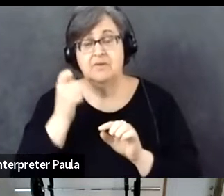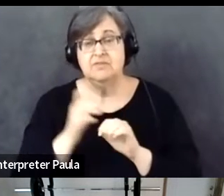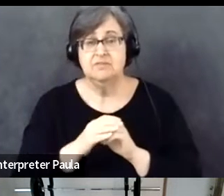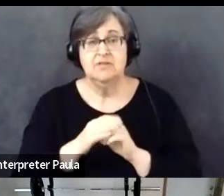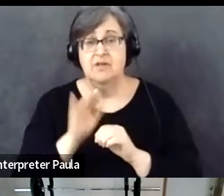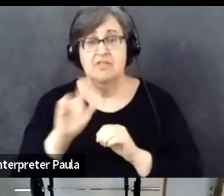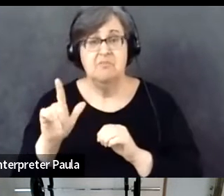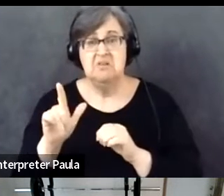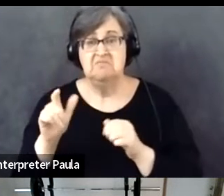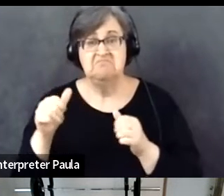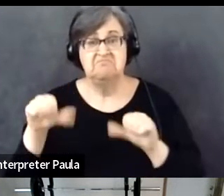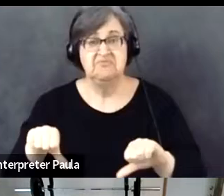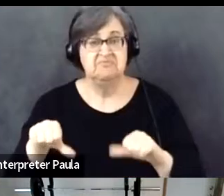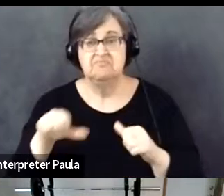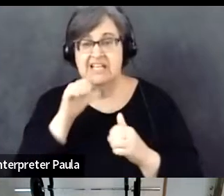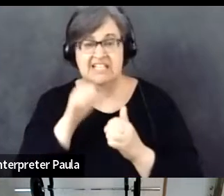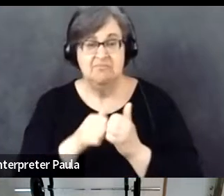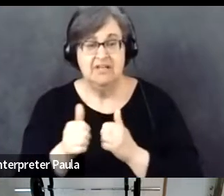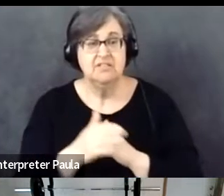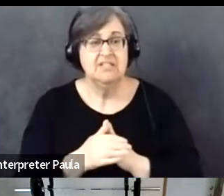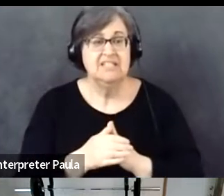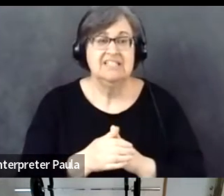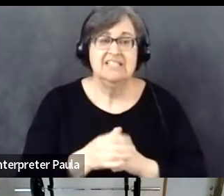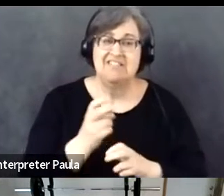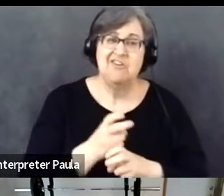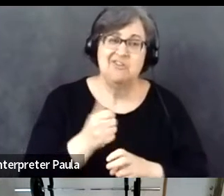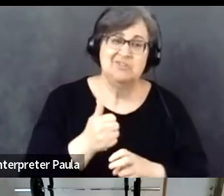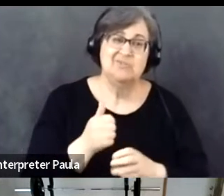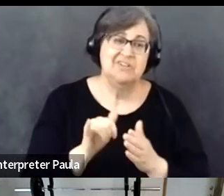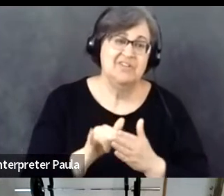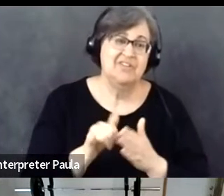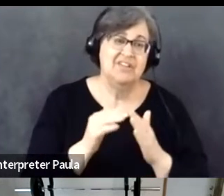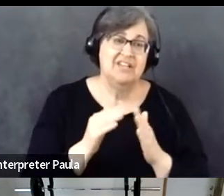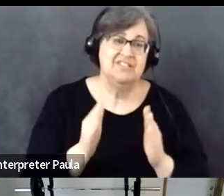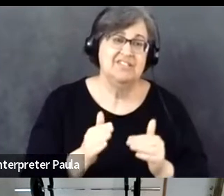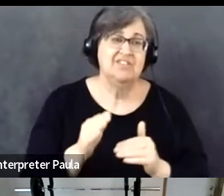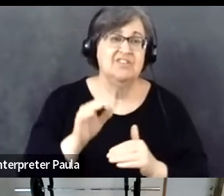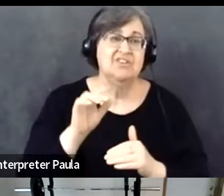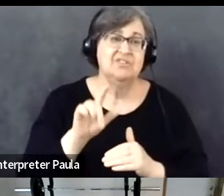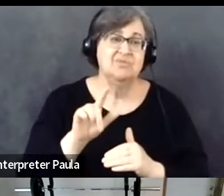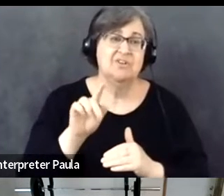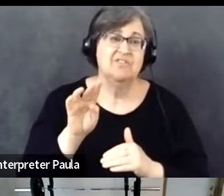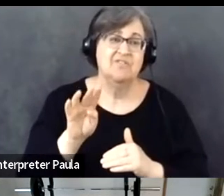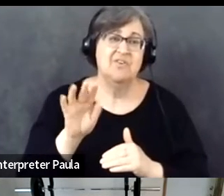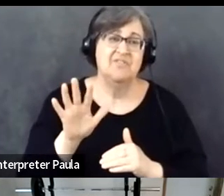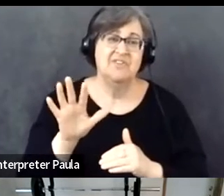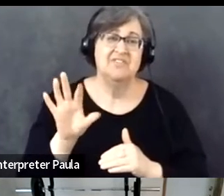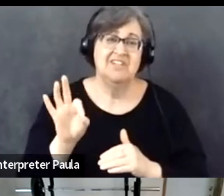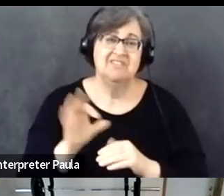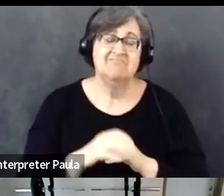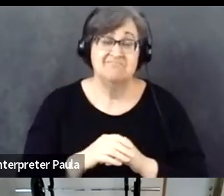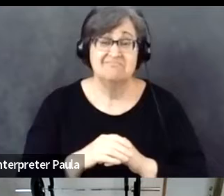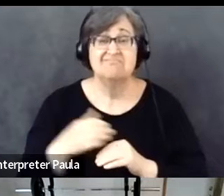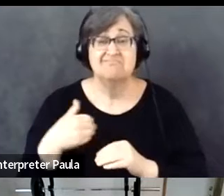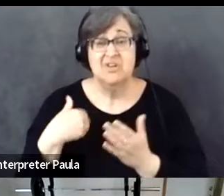didn't pass, but I think the hardest one, Bill, was that House File 2459. There was money